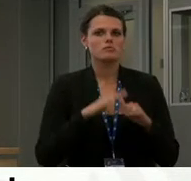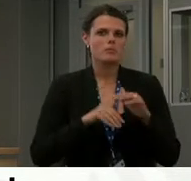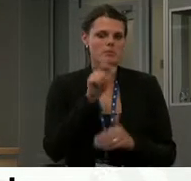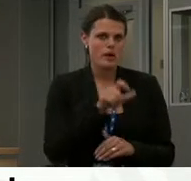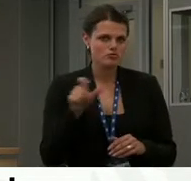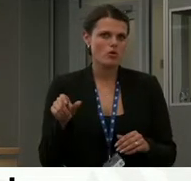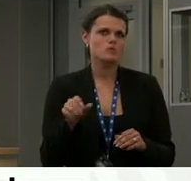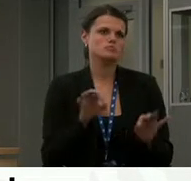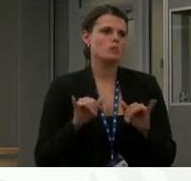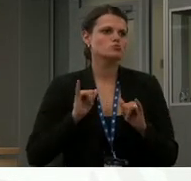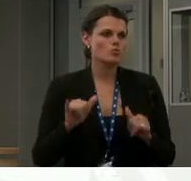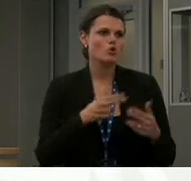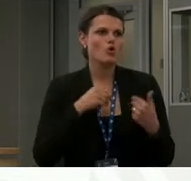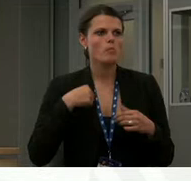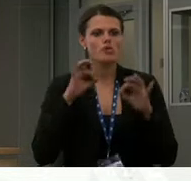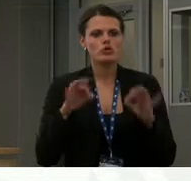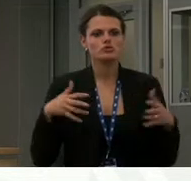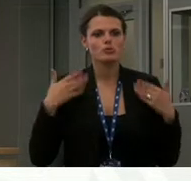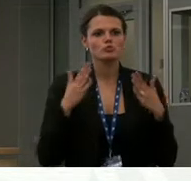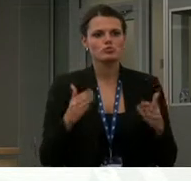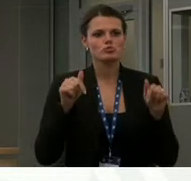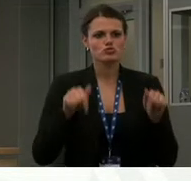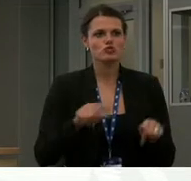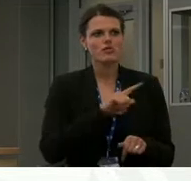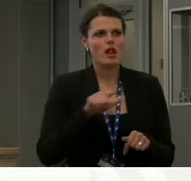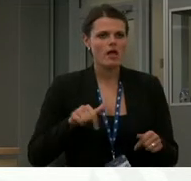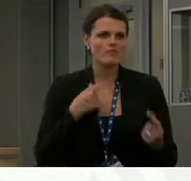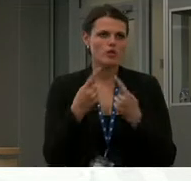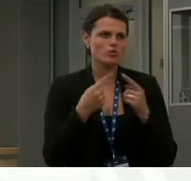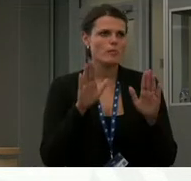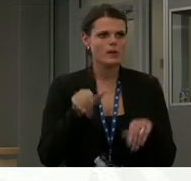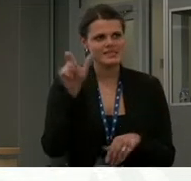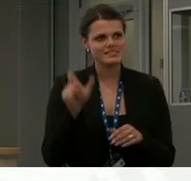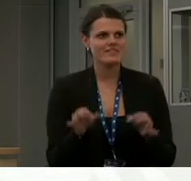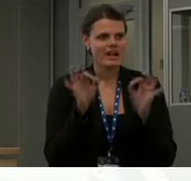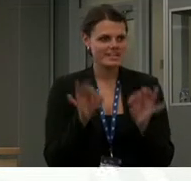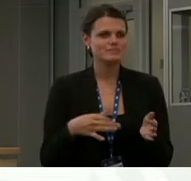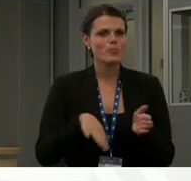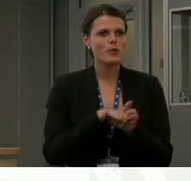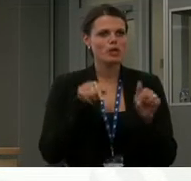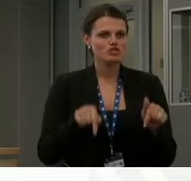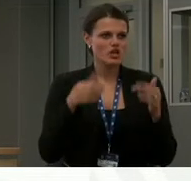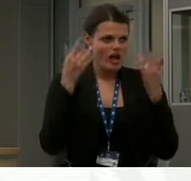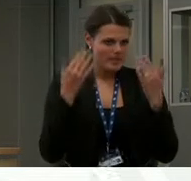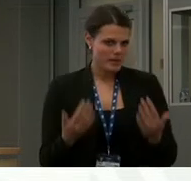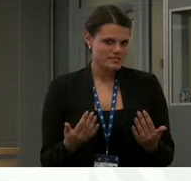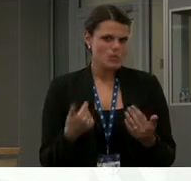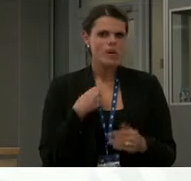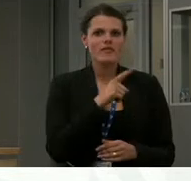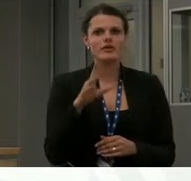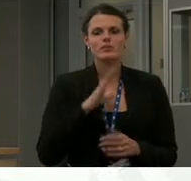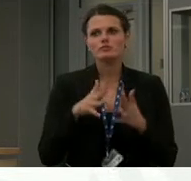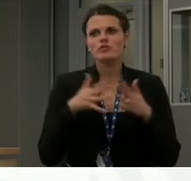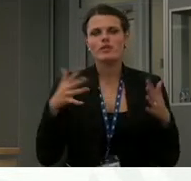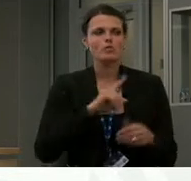Thank you, Mr. Jansons, Ministers, Excellencies, ladies and gentlemen, colleagues. I'm really happy to be in Latvia and speak about the human rights